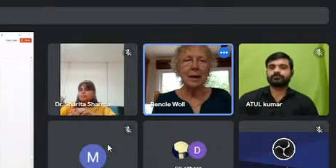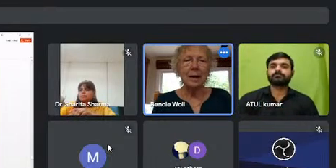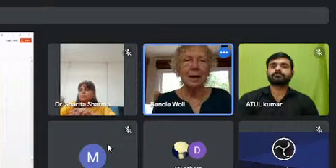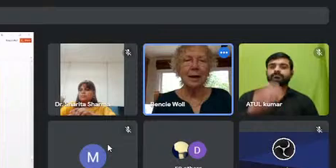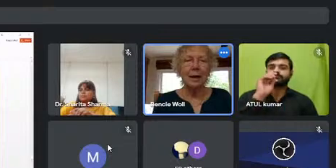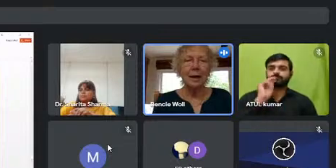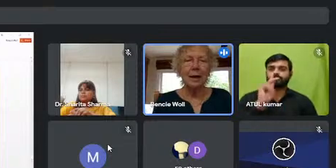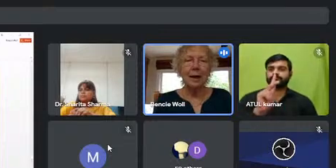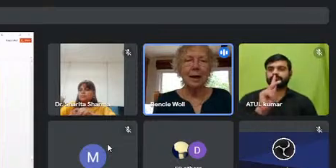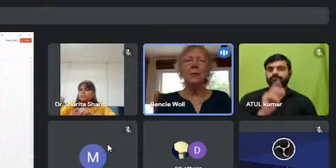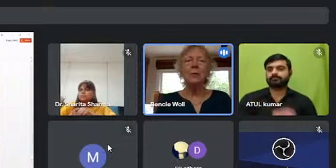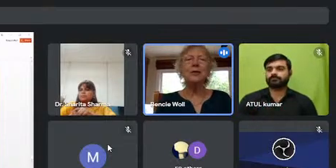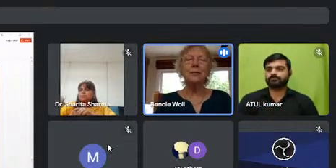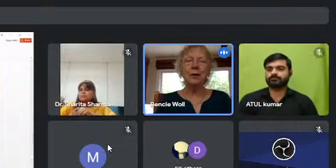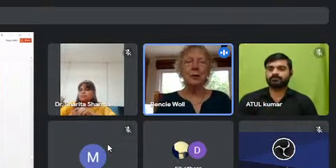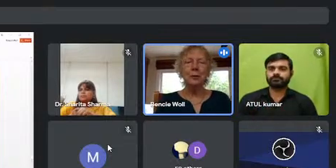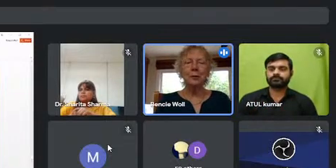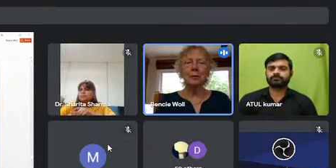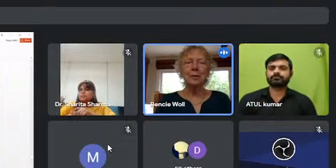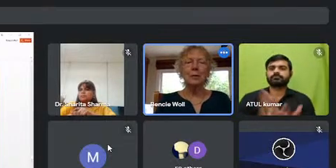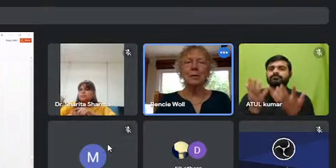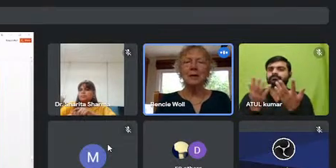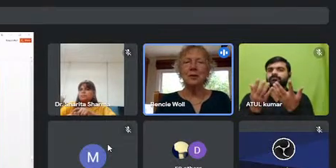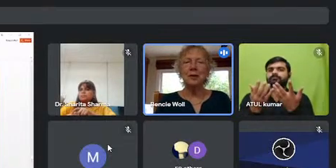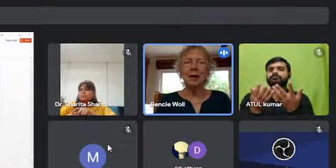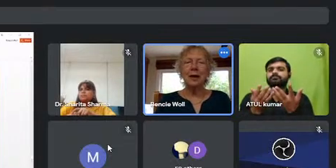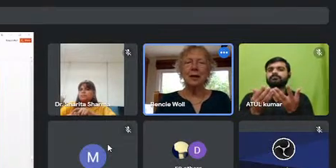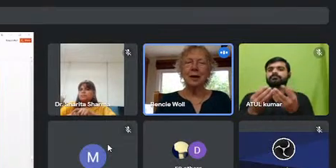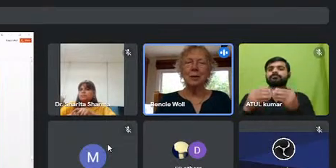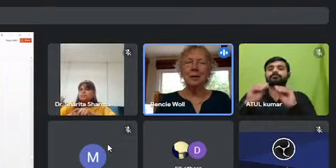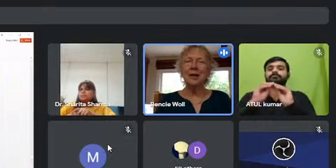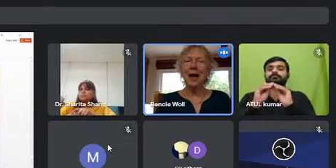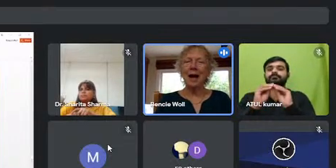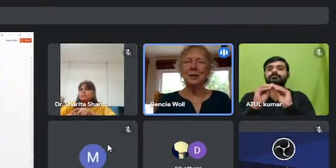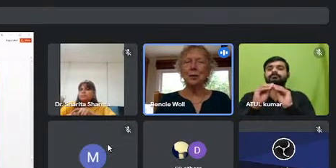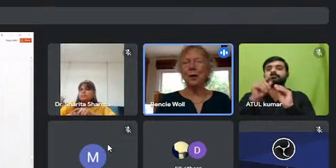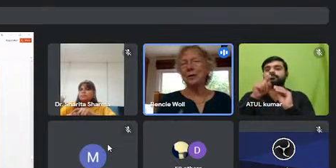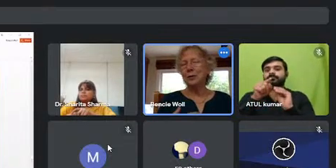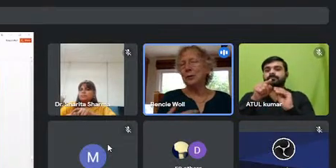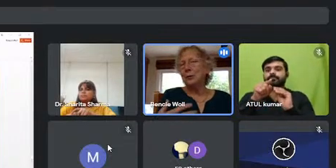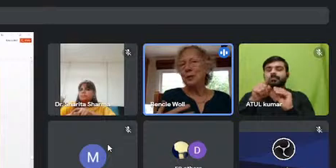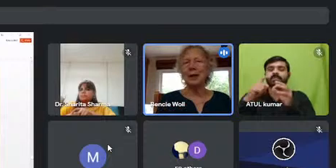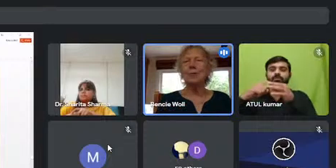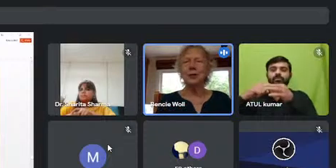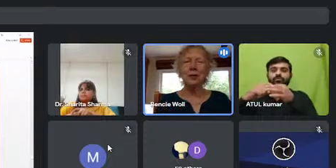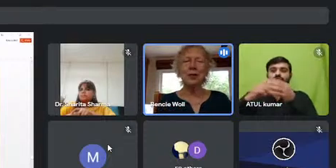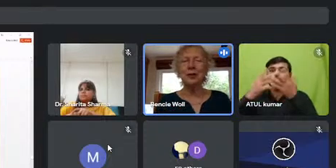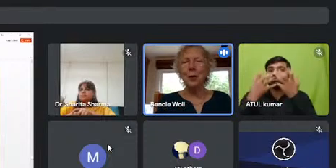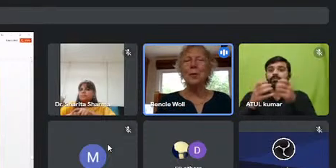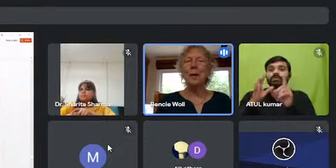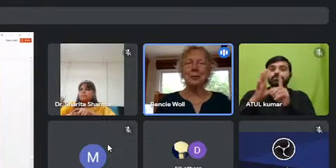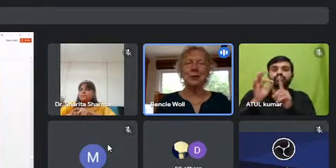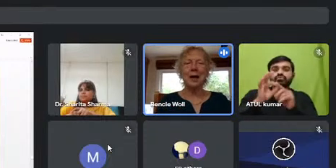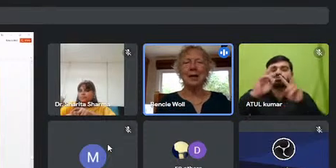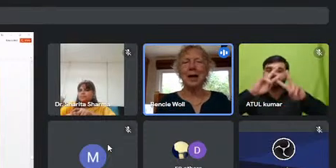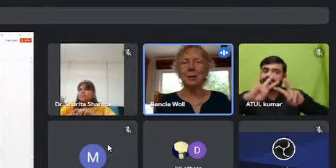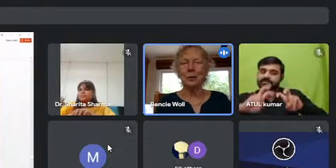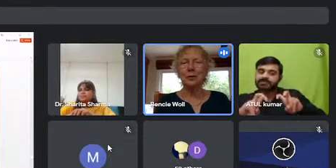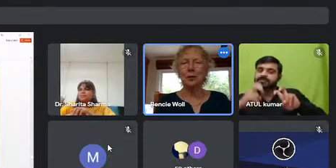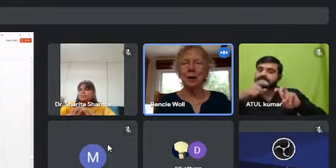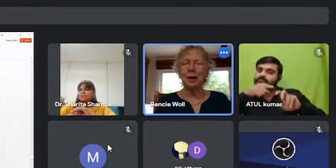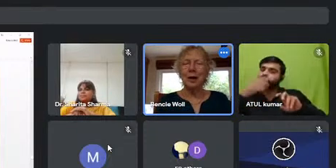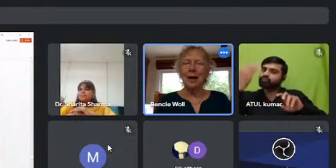Okay. So a linguist's view is to ask, what do tech researchers know about